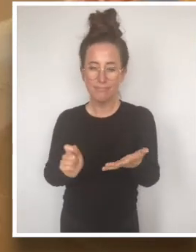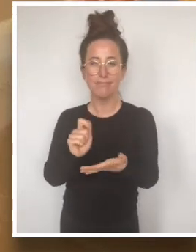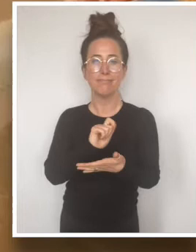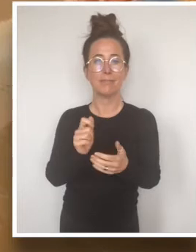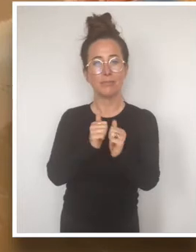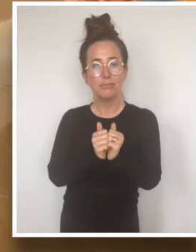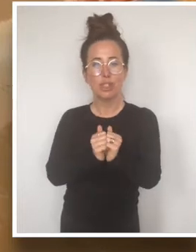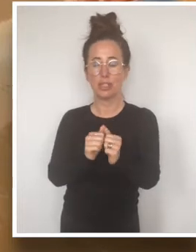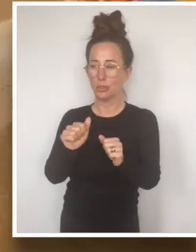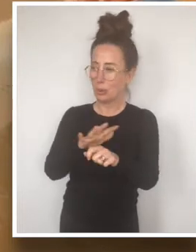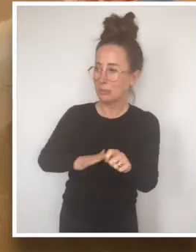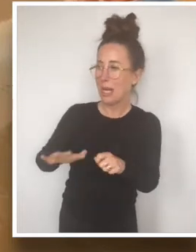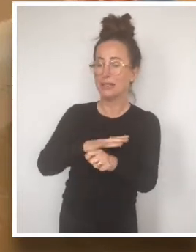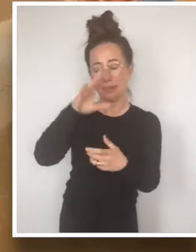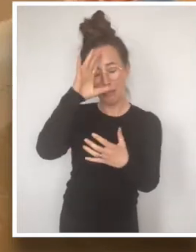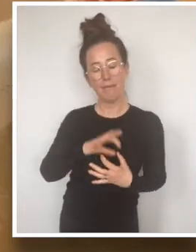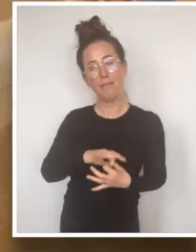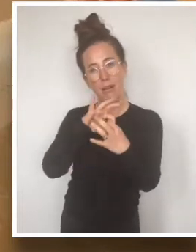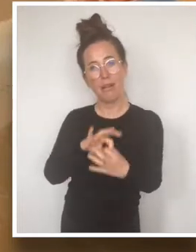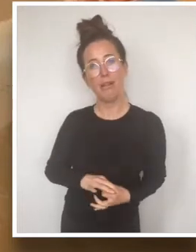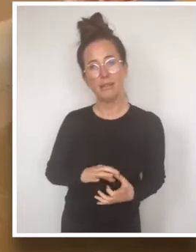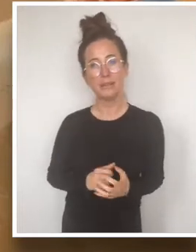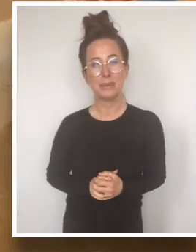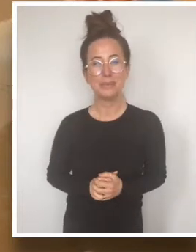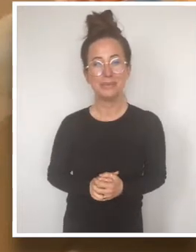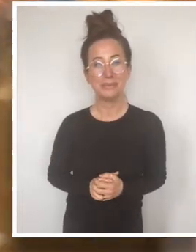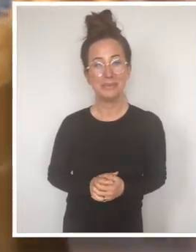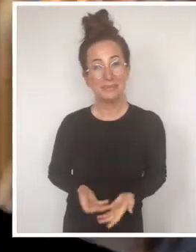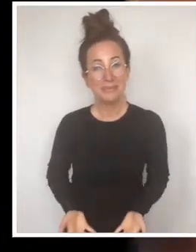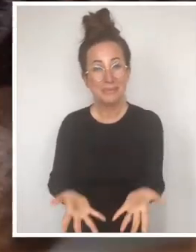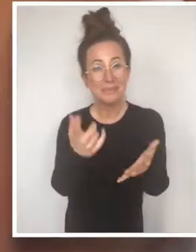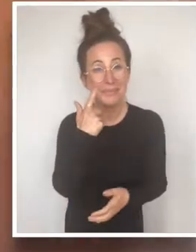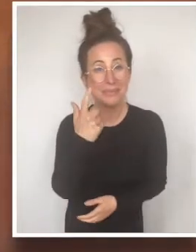present. Kind of mindfulness, I guess. So let's go.